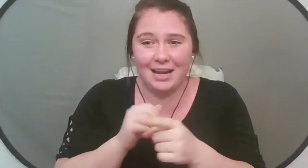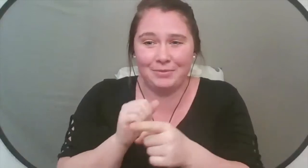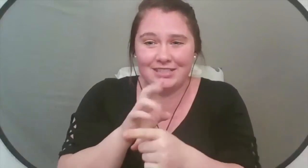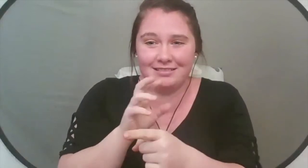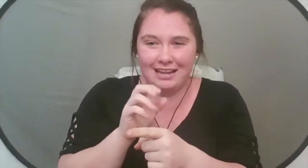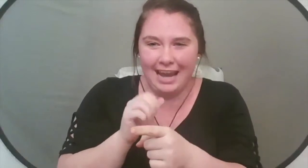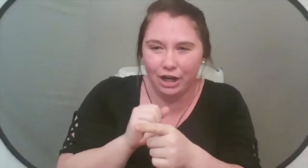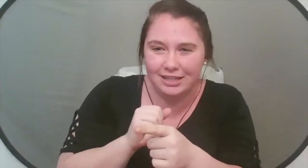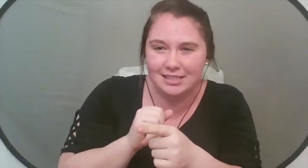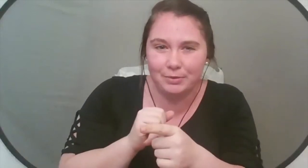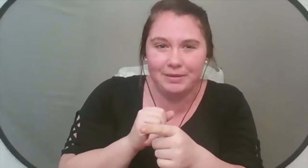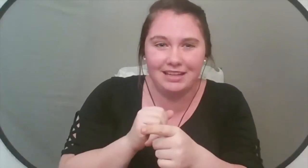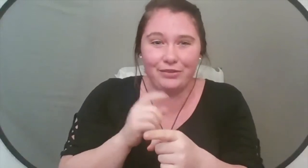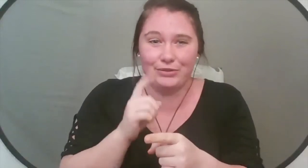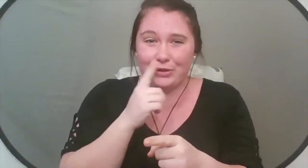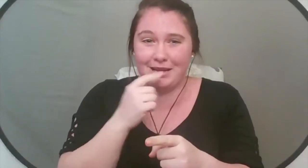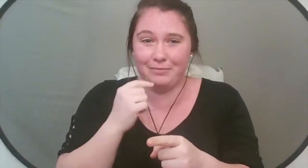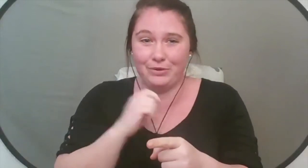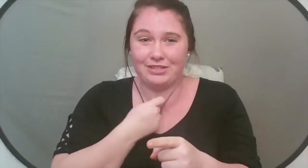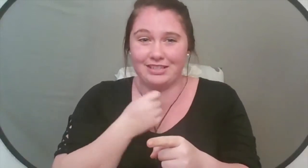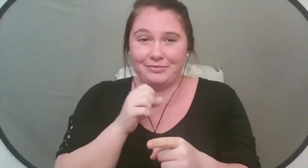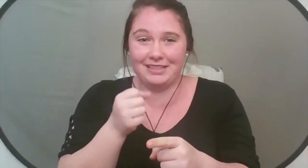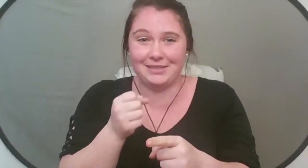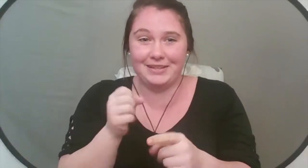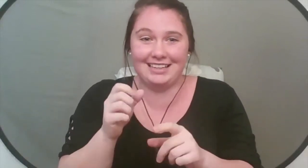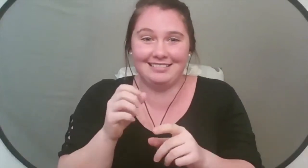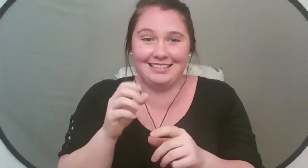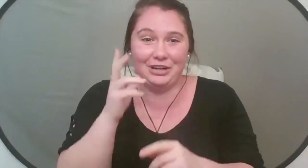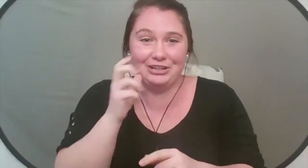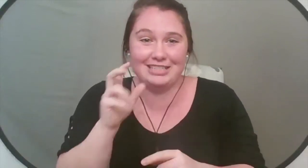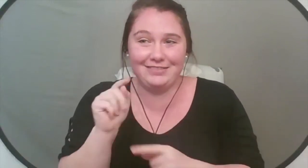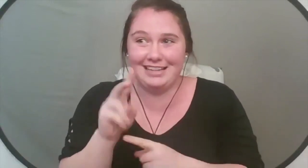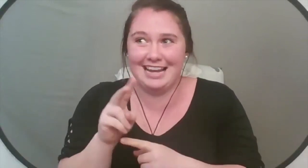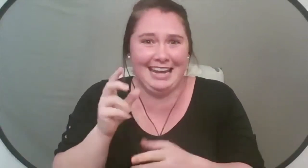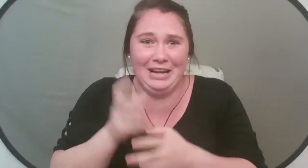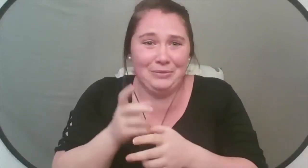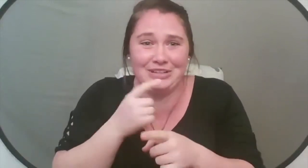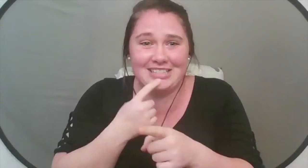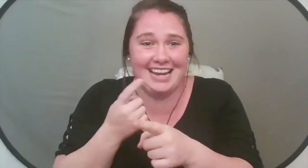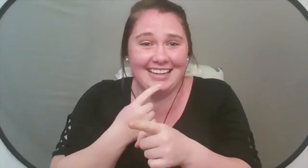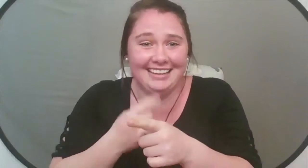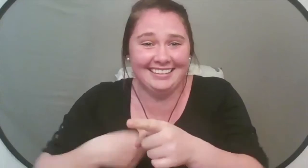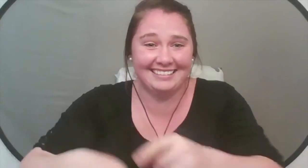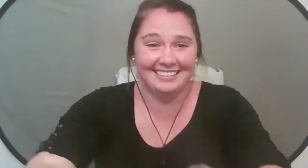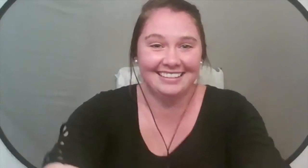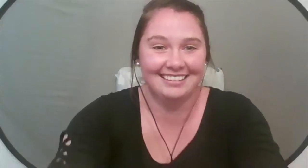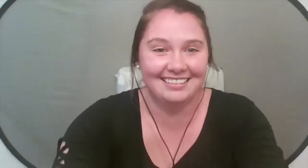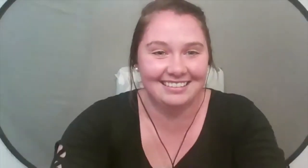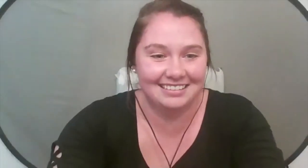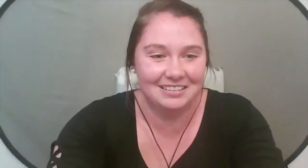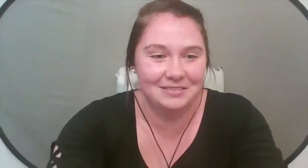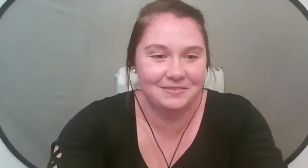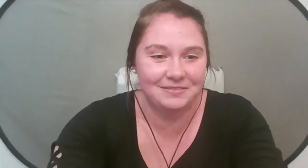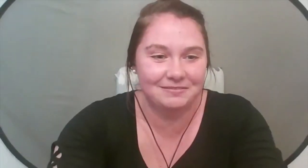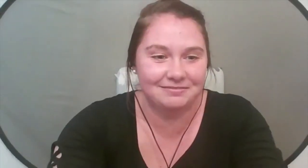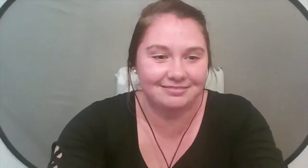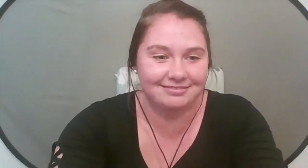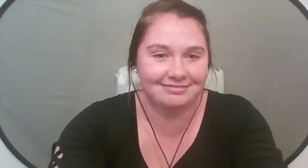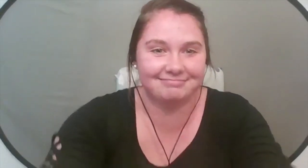ask Aaron Zimmerman, if you don't mind, mute yourself, please. We can hear your TV. There we go. Can't hear what they're saying.